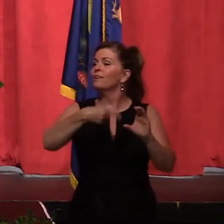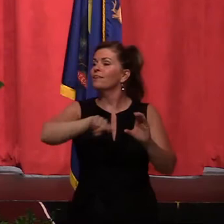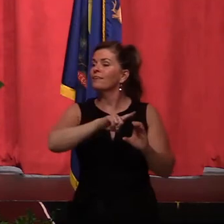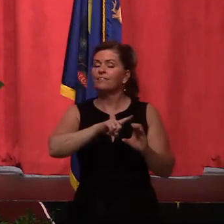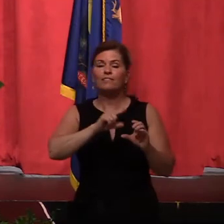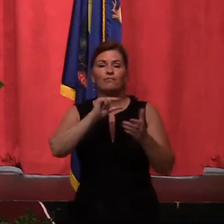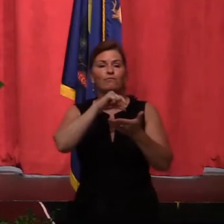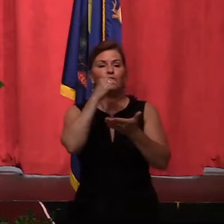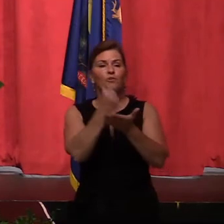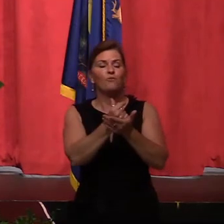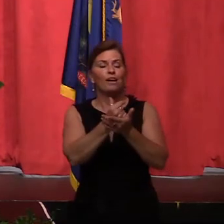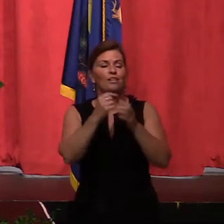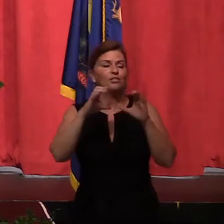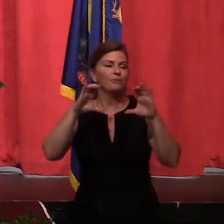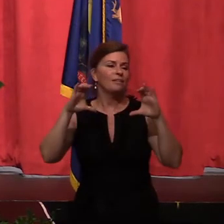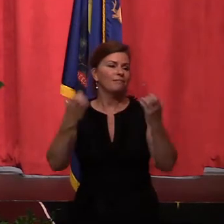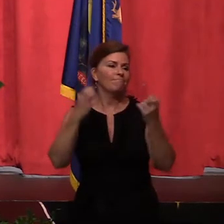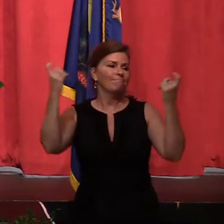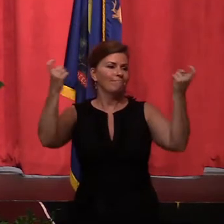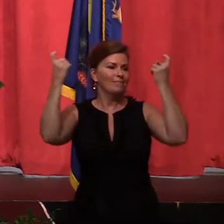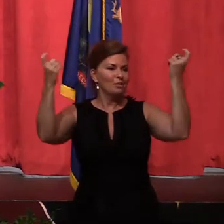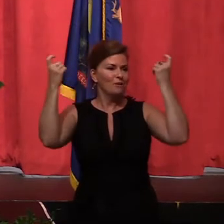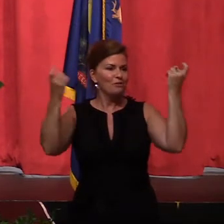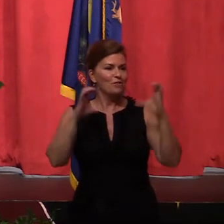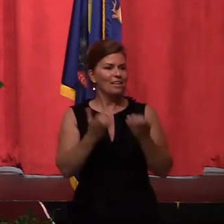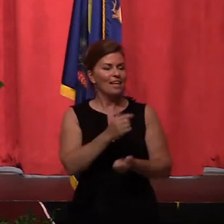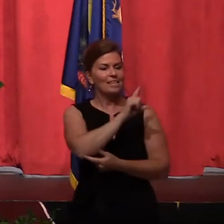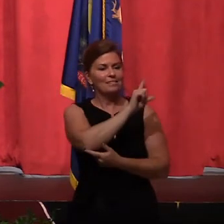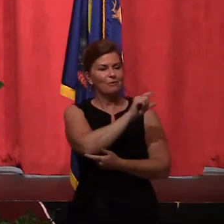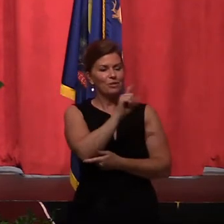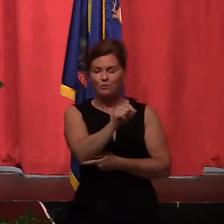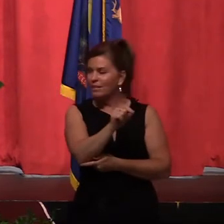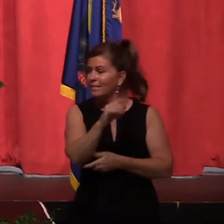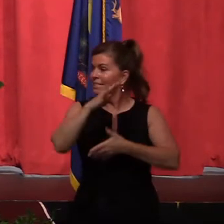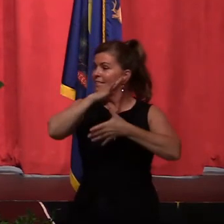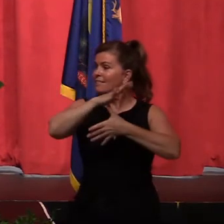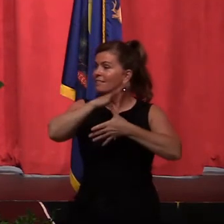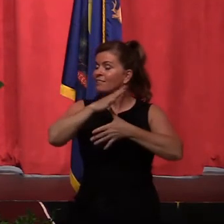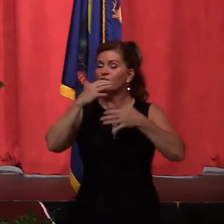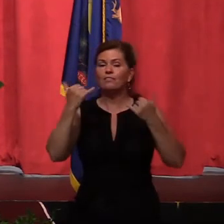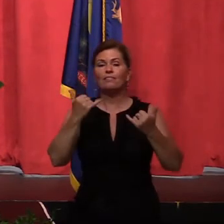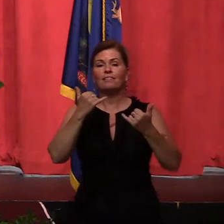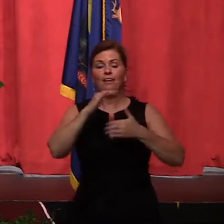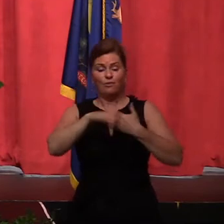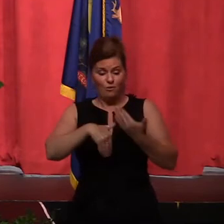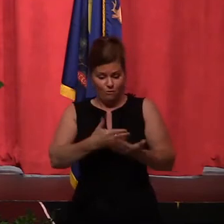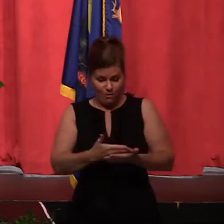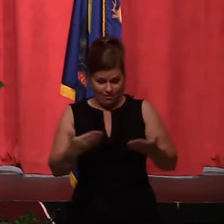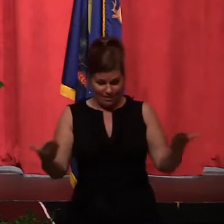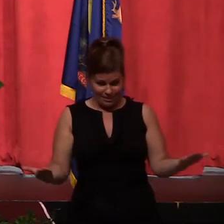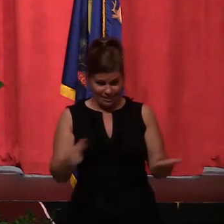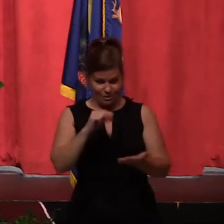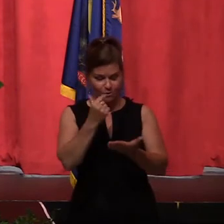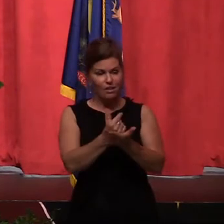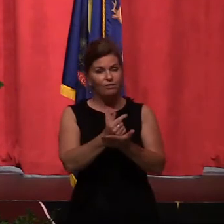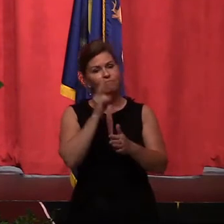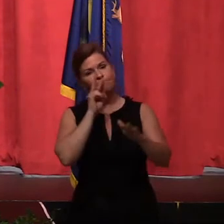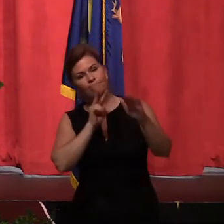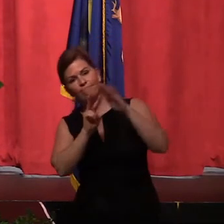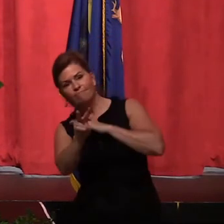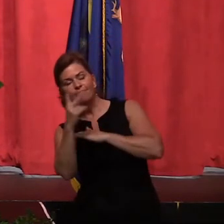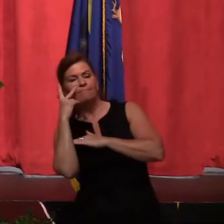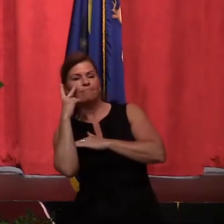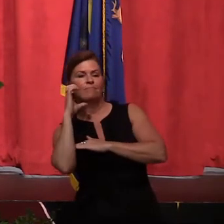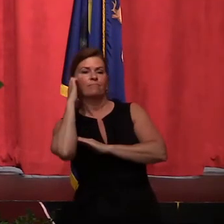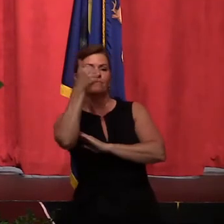graduation ceremony for the class of 2020. Seniors, you have now reached the milestone of graduation, and I look forward to seeing you tomorrow for